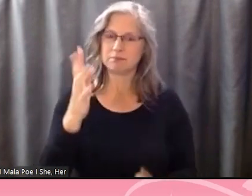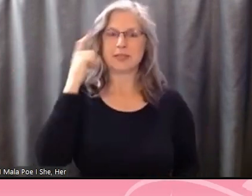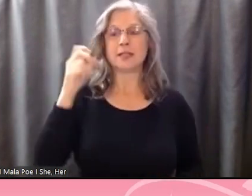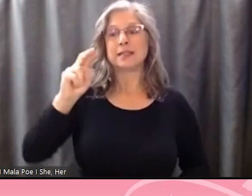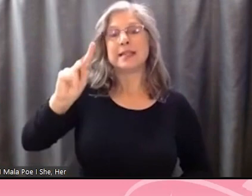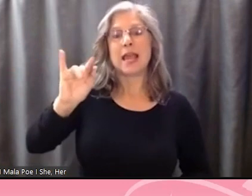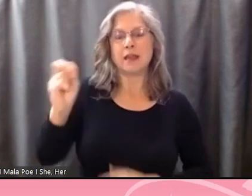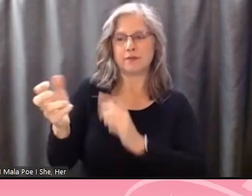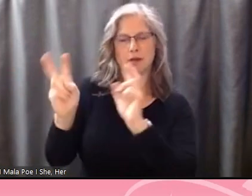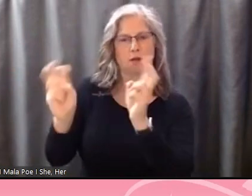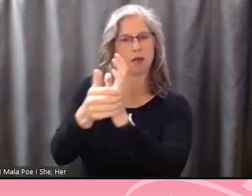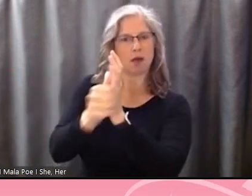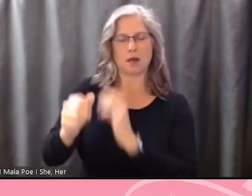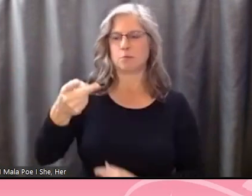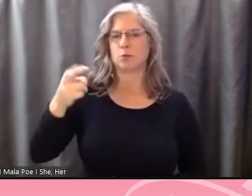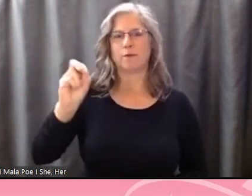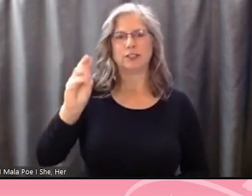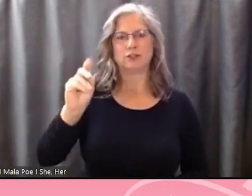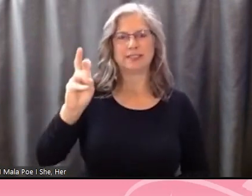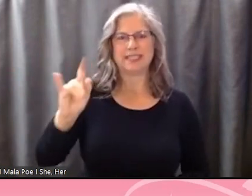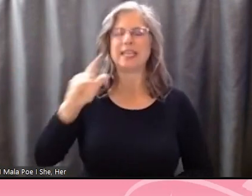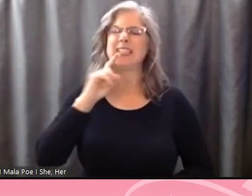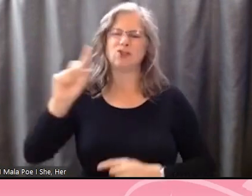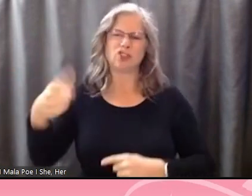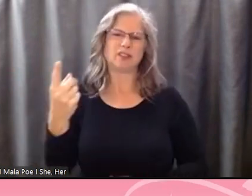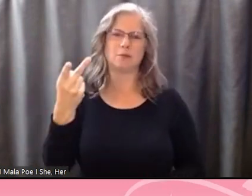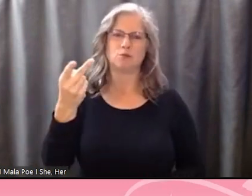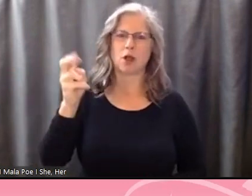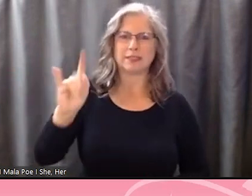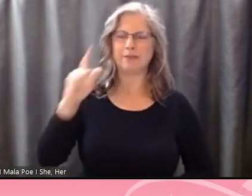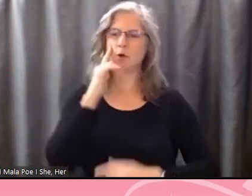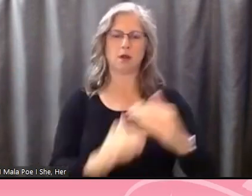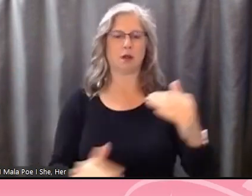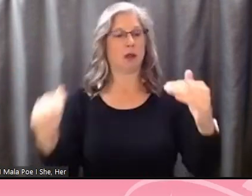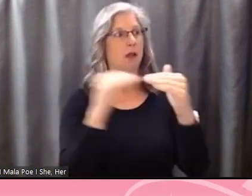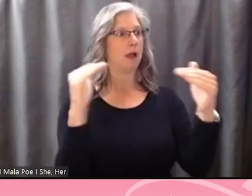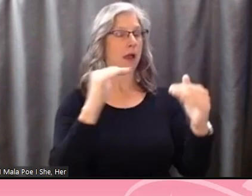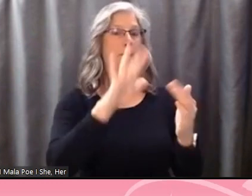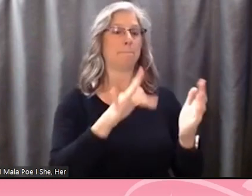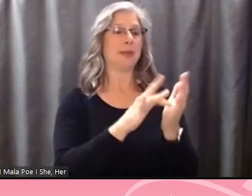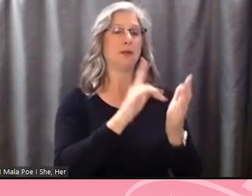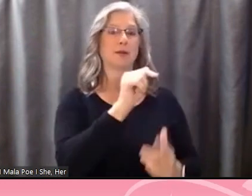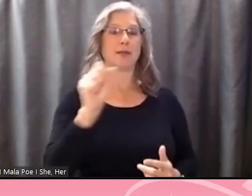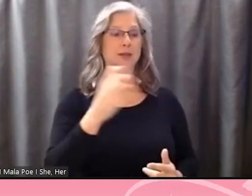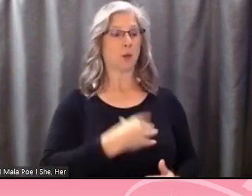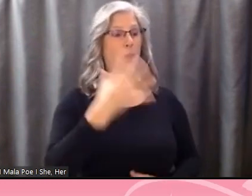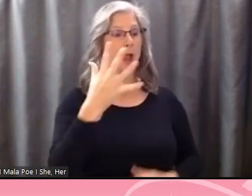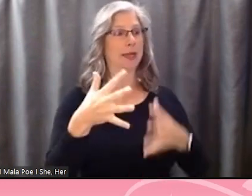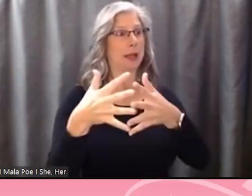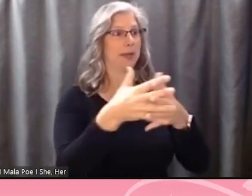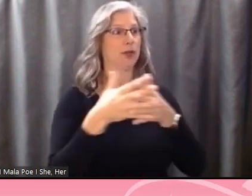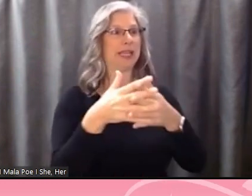native proficiency is a proxy for being a middle-class, white American English-speaking